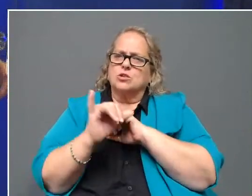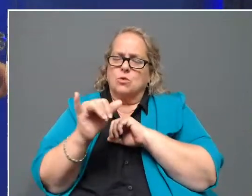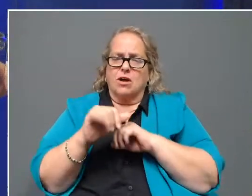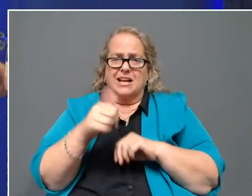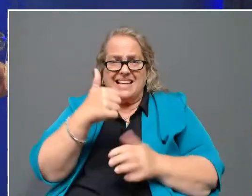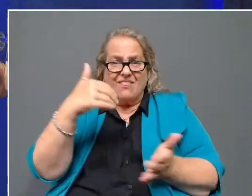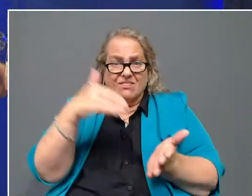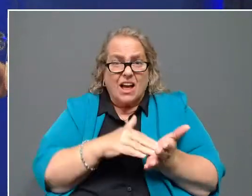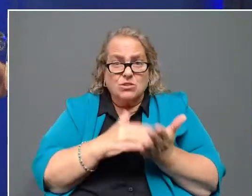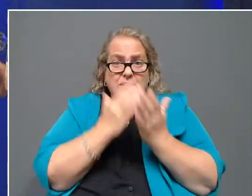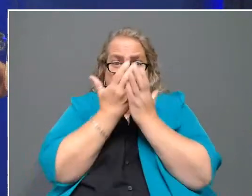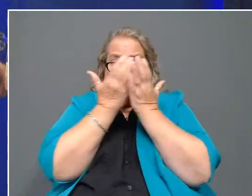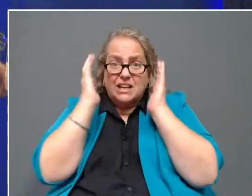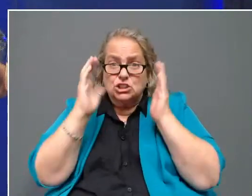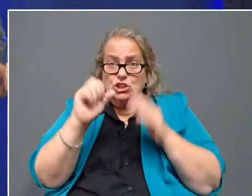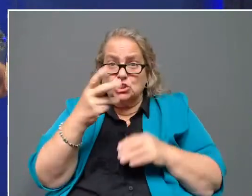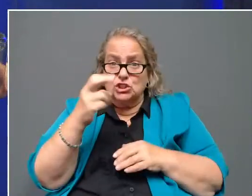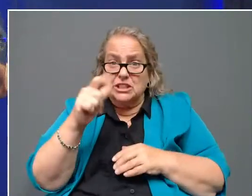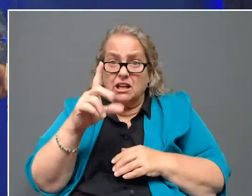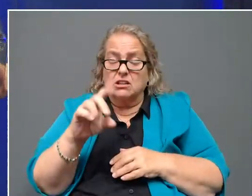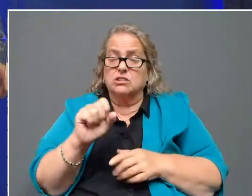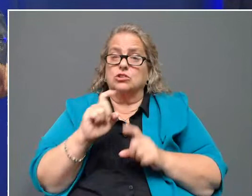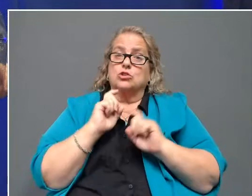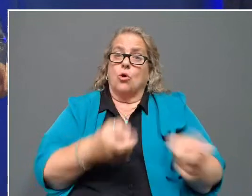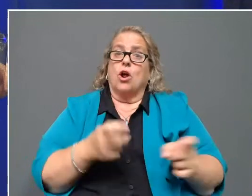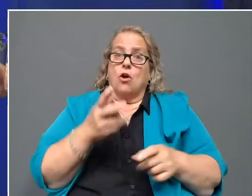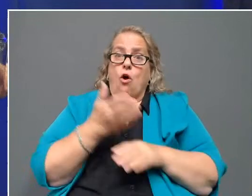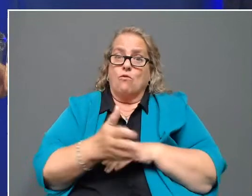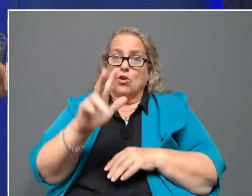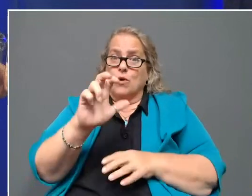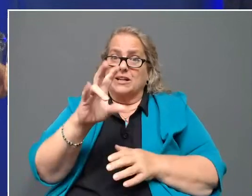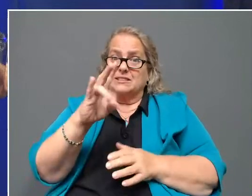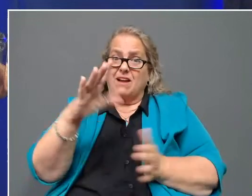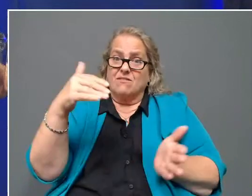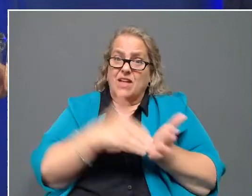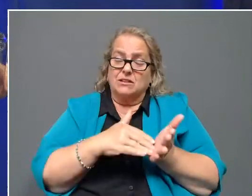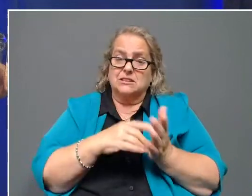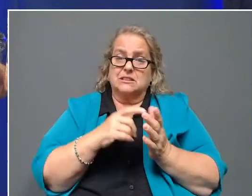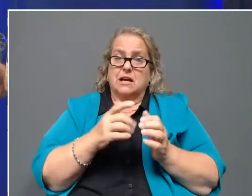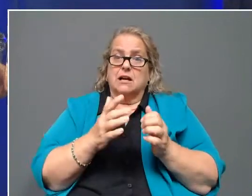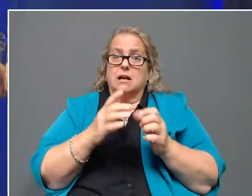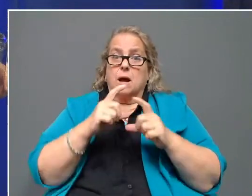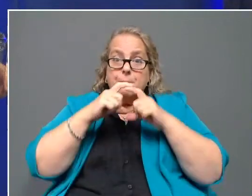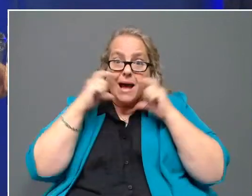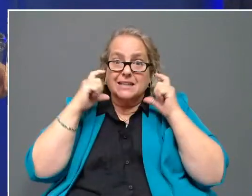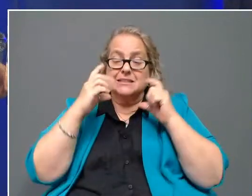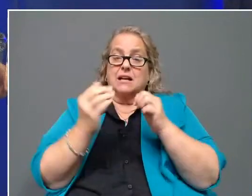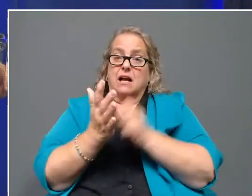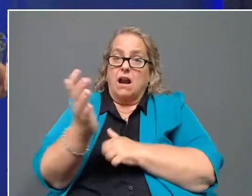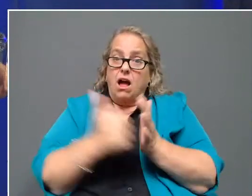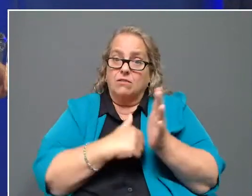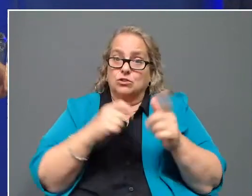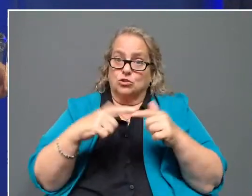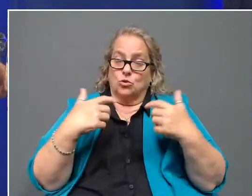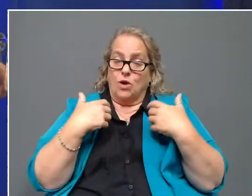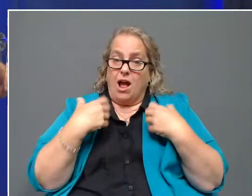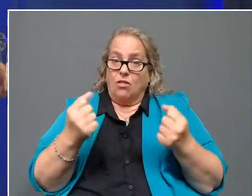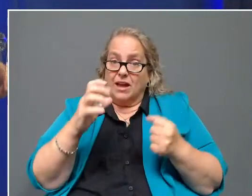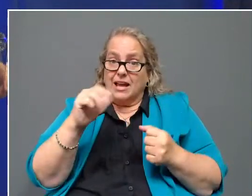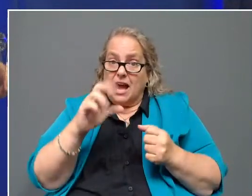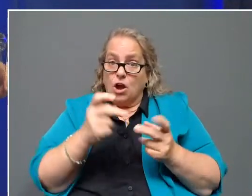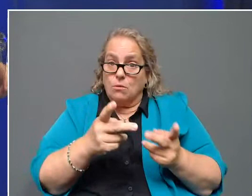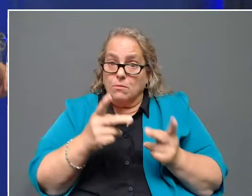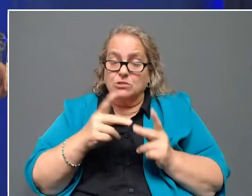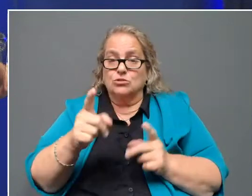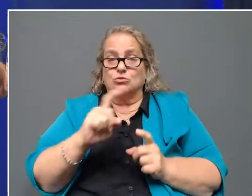more than 375,000 masks and gloves to the healthcare facilities. You contributed to Louisville Metro's One